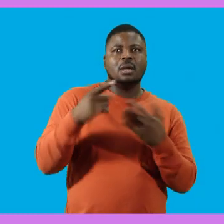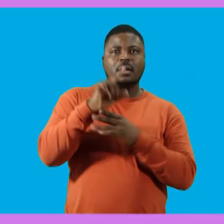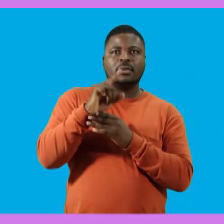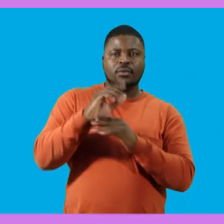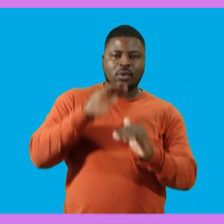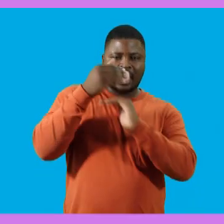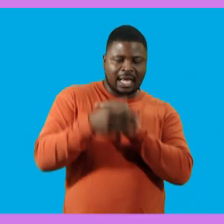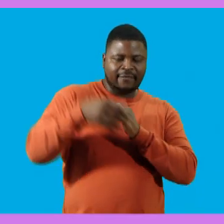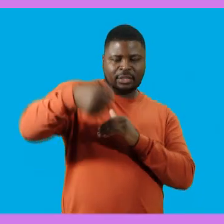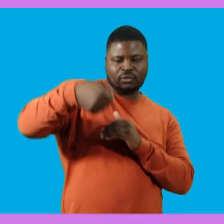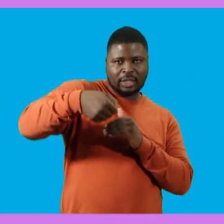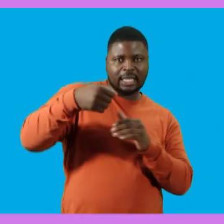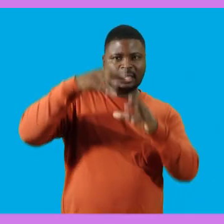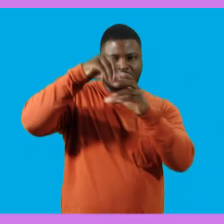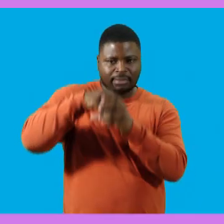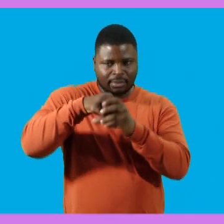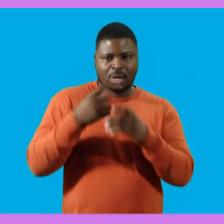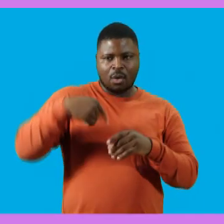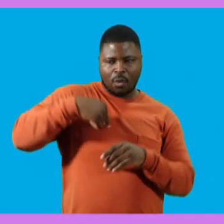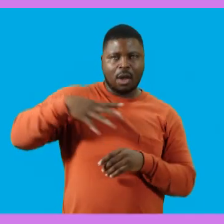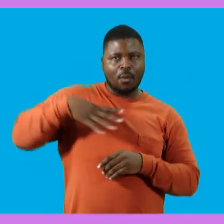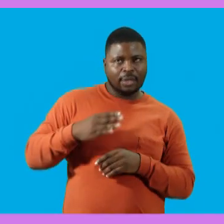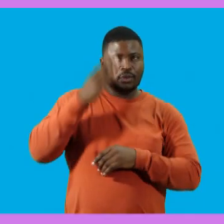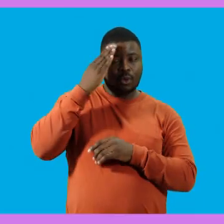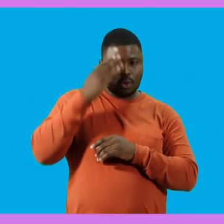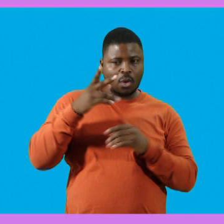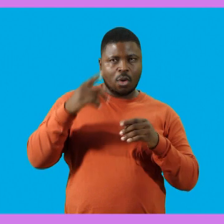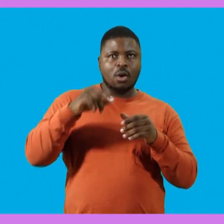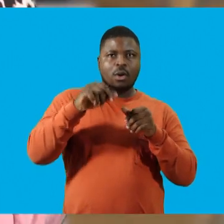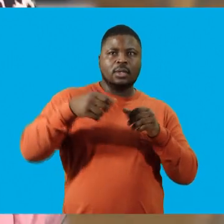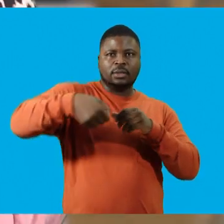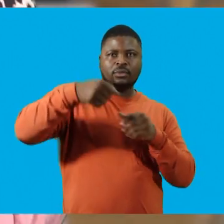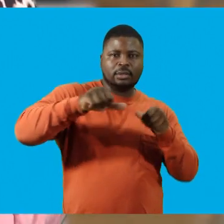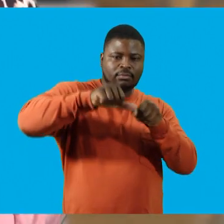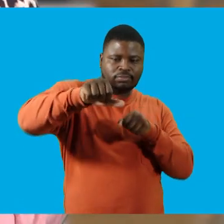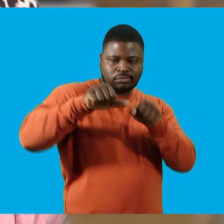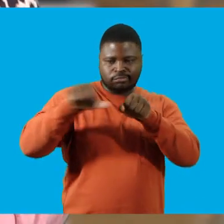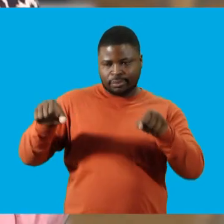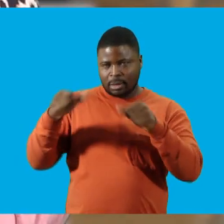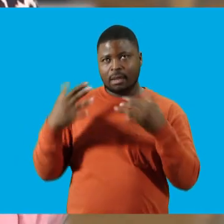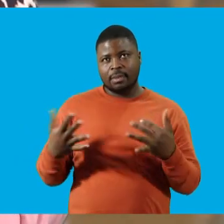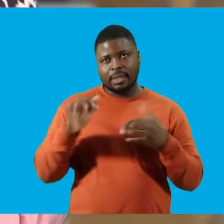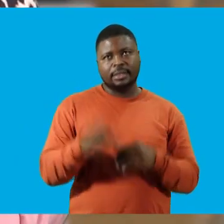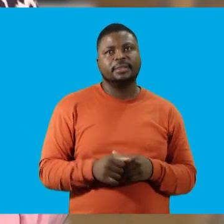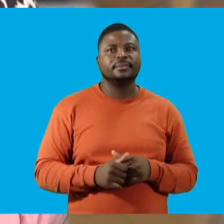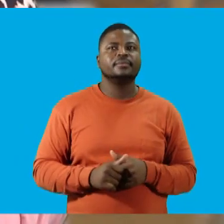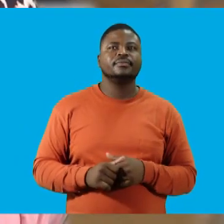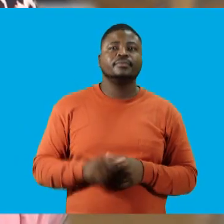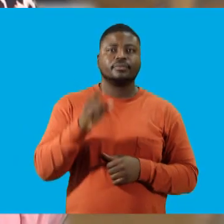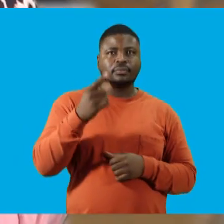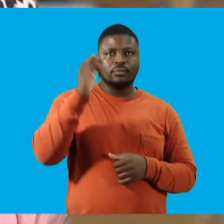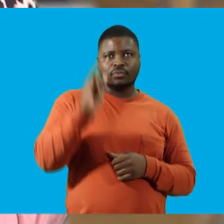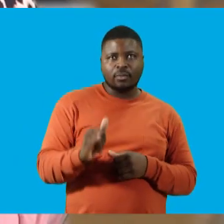protection, we'll need the surface area of the suitcase. Let's look at the